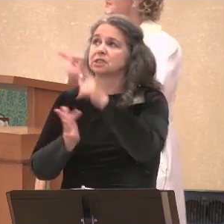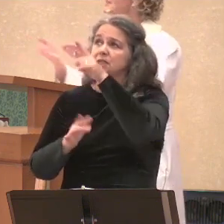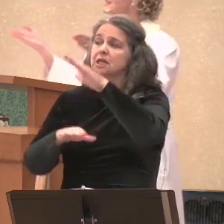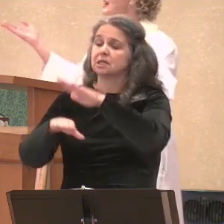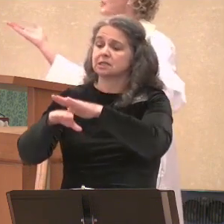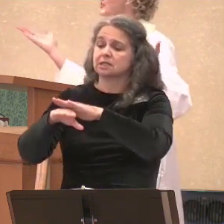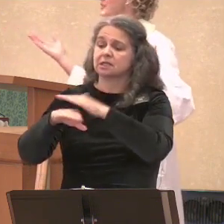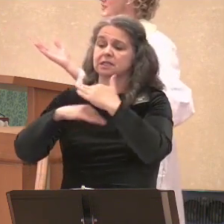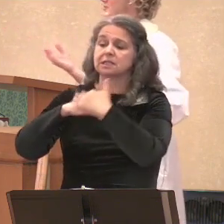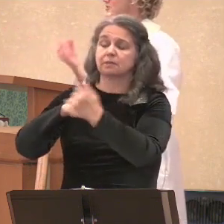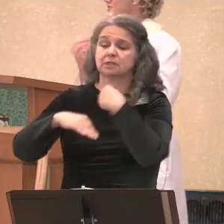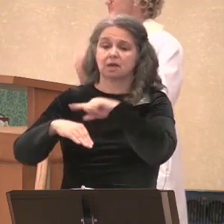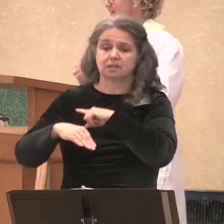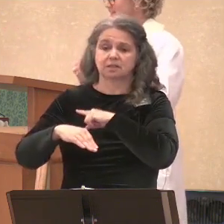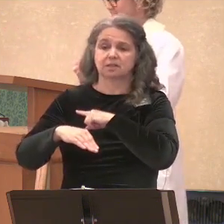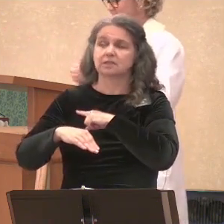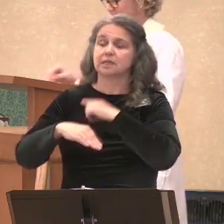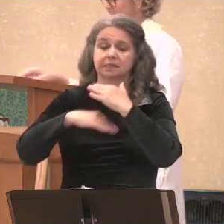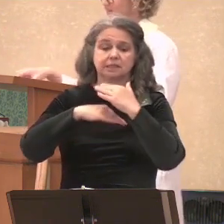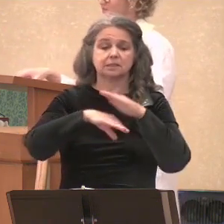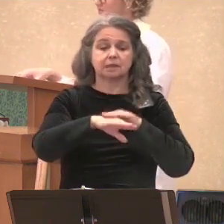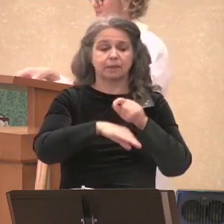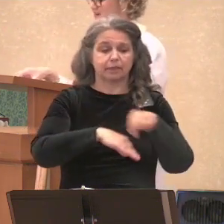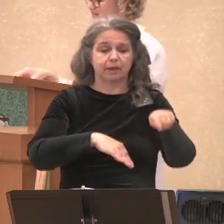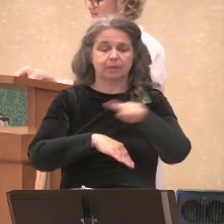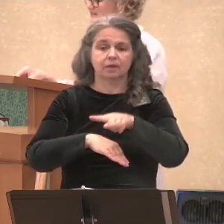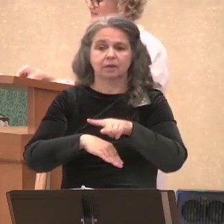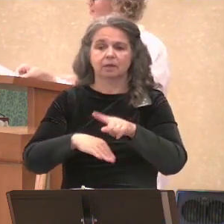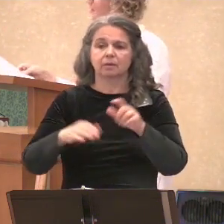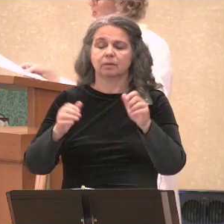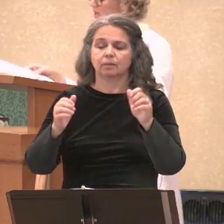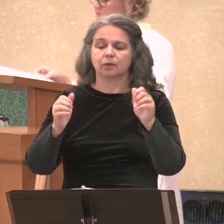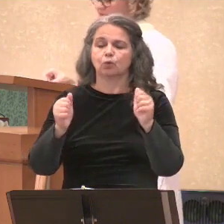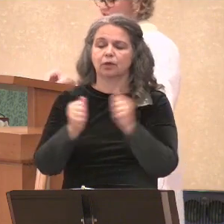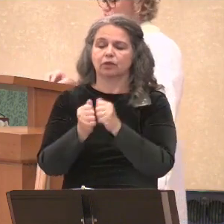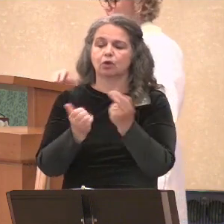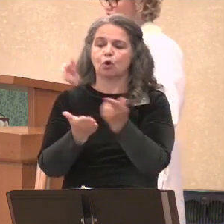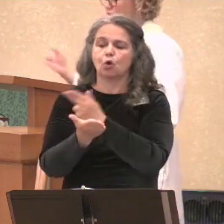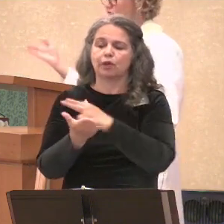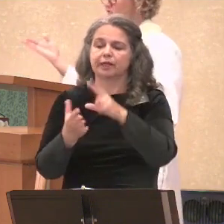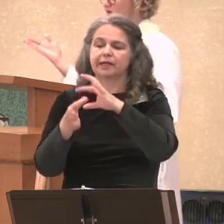be together with the saints instead.